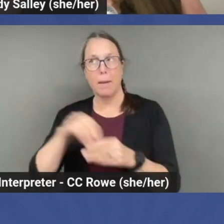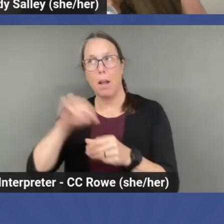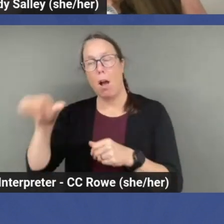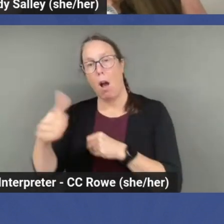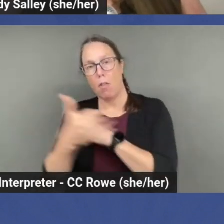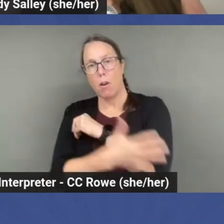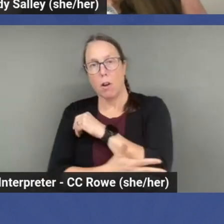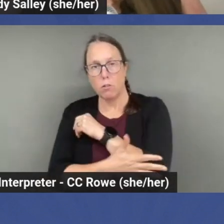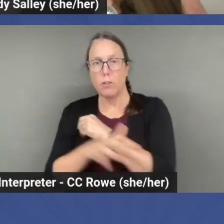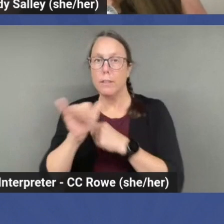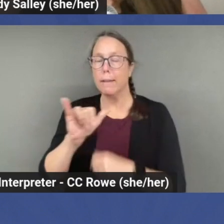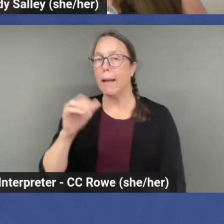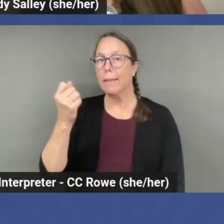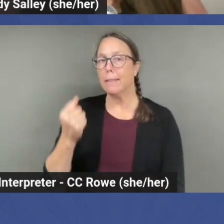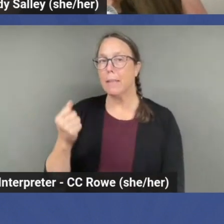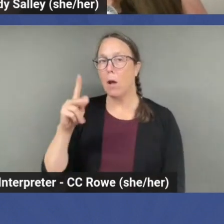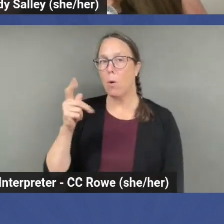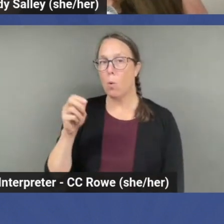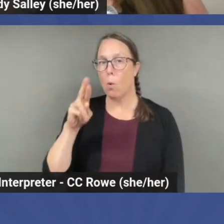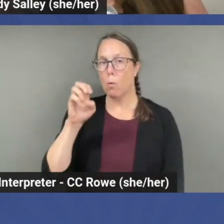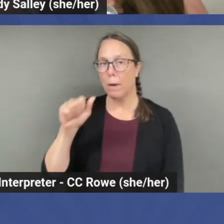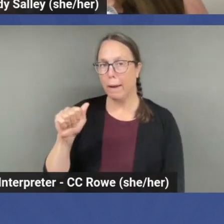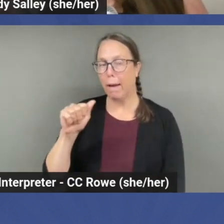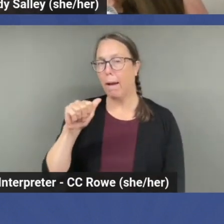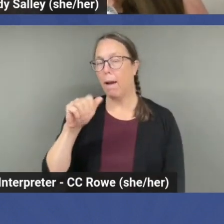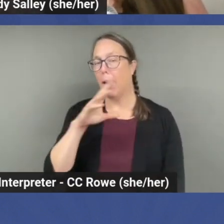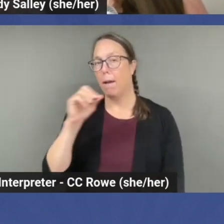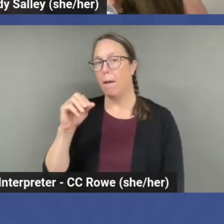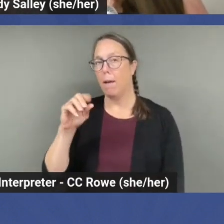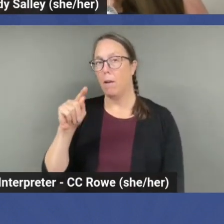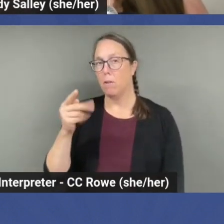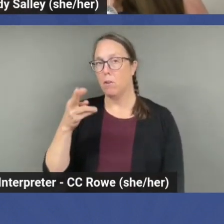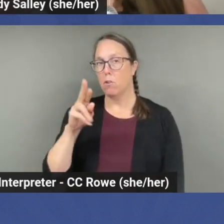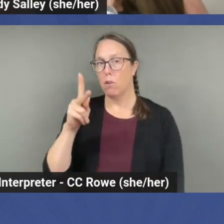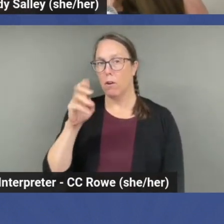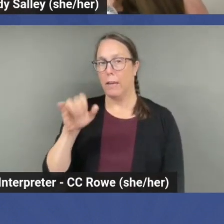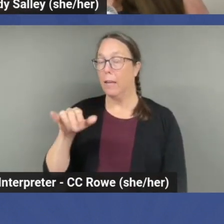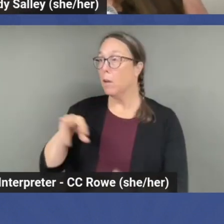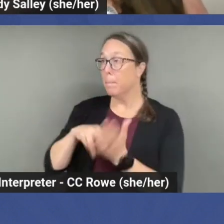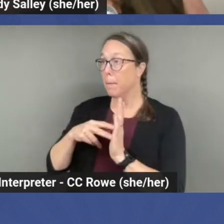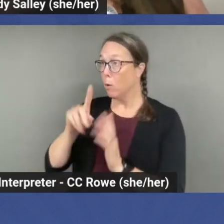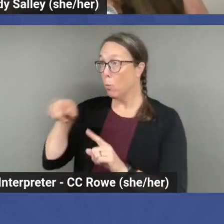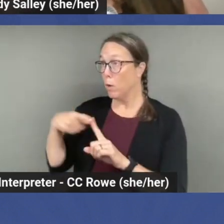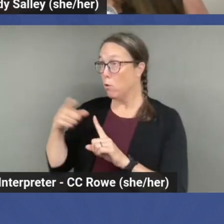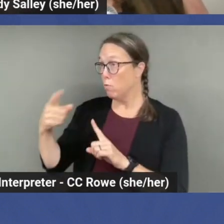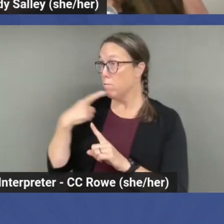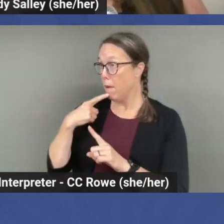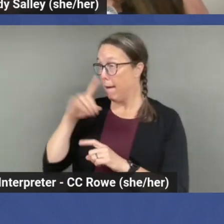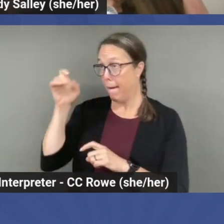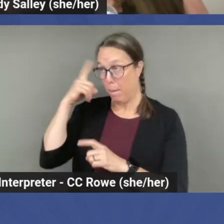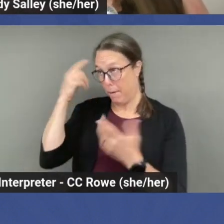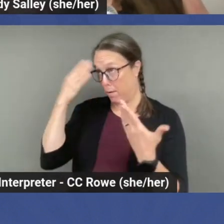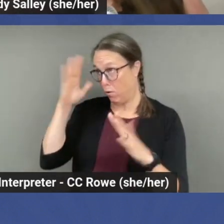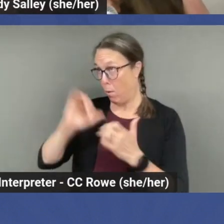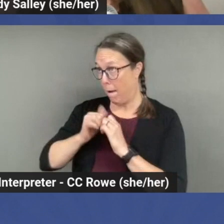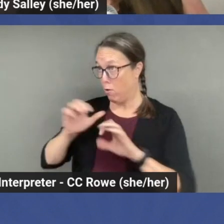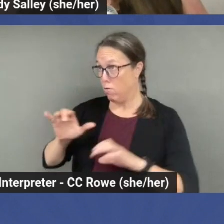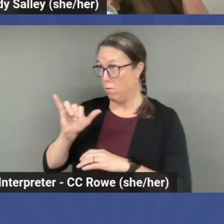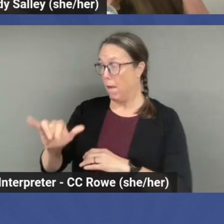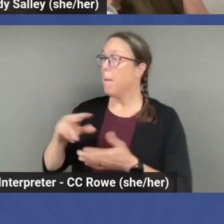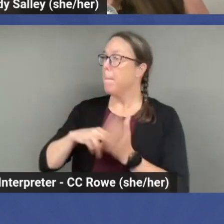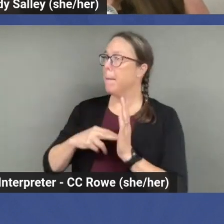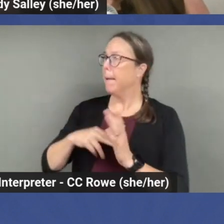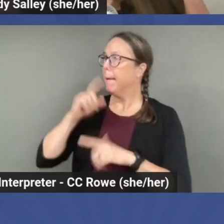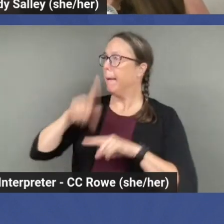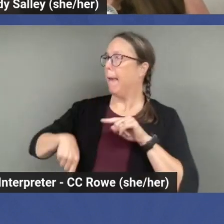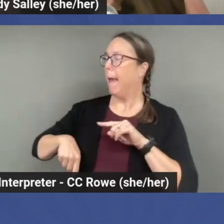and in Turkey. Right. So when you say the government doesn't know how to do that, they don't know how to partially unblock the website, so the entire thing